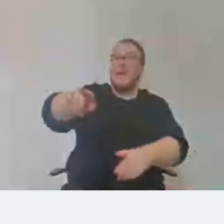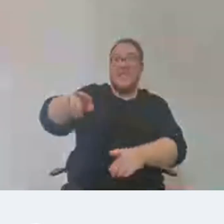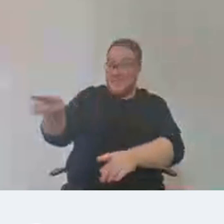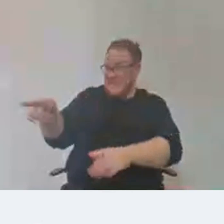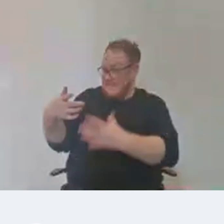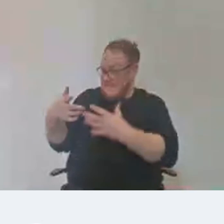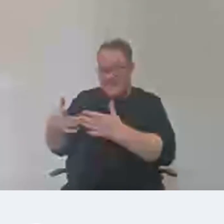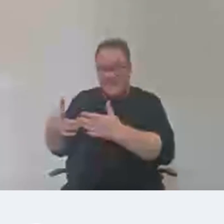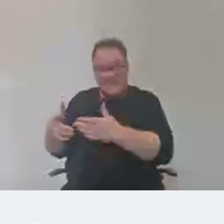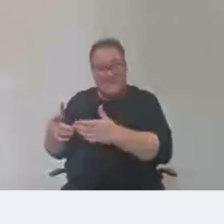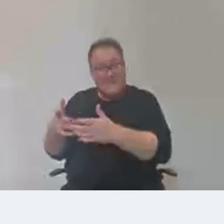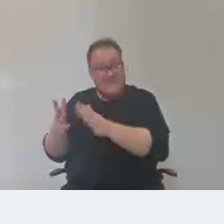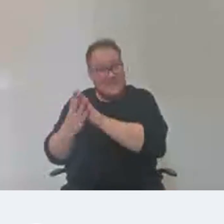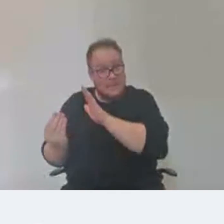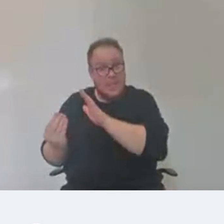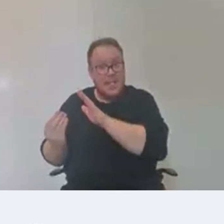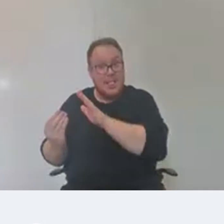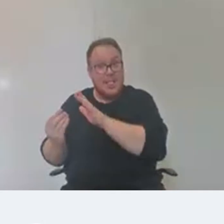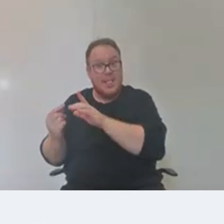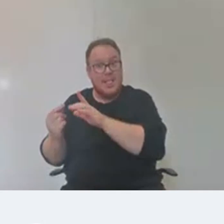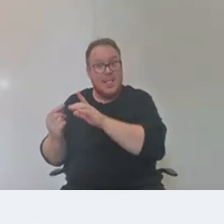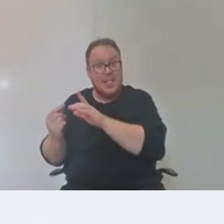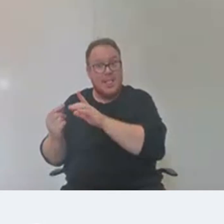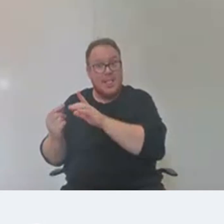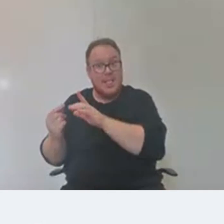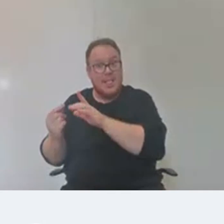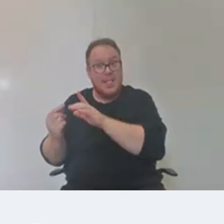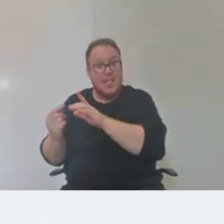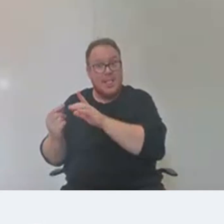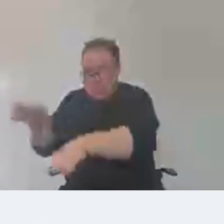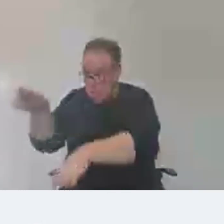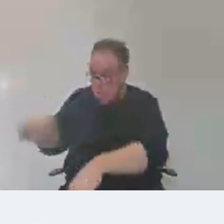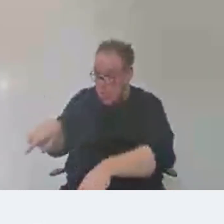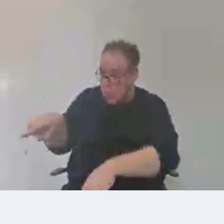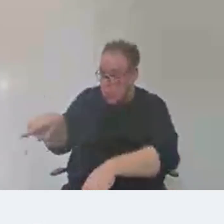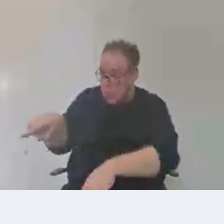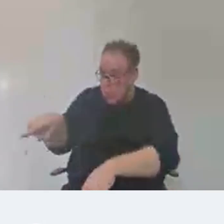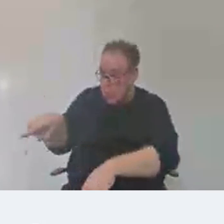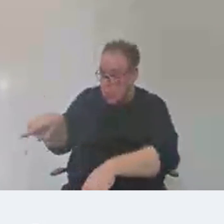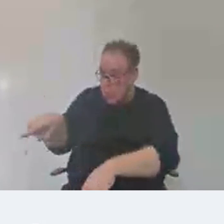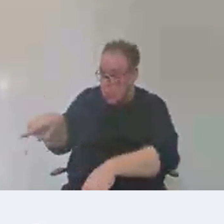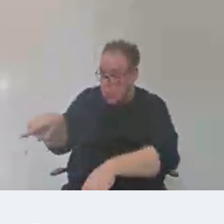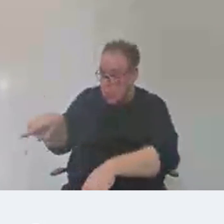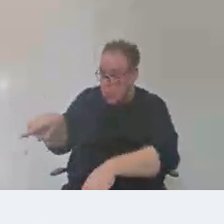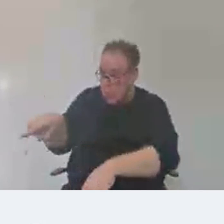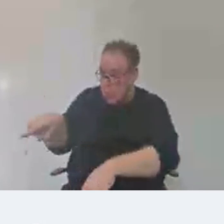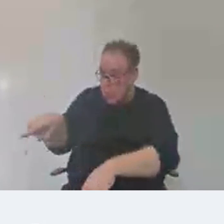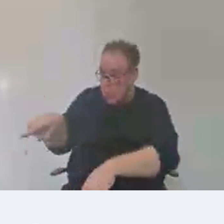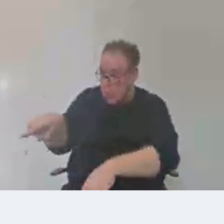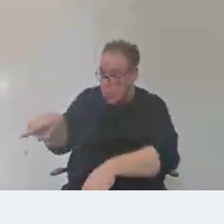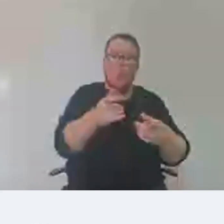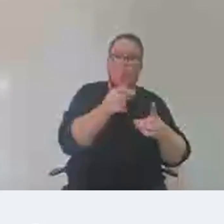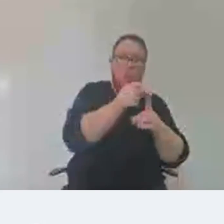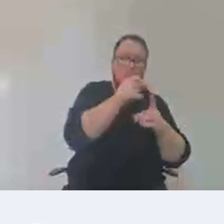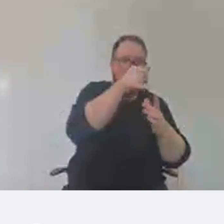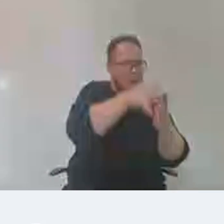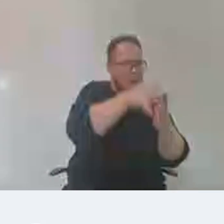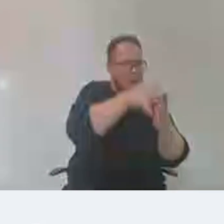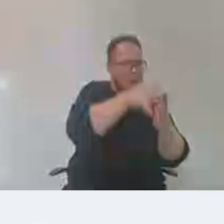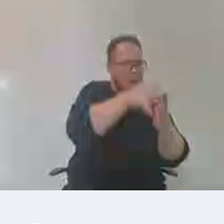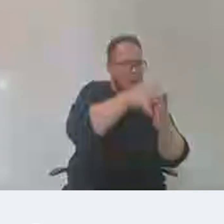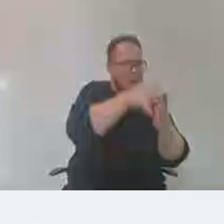placed to care for their needs rather than a GP. A prescribing pharmacist might have more expertise in terms of medication